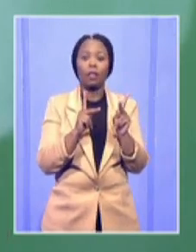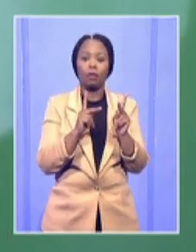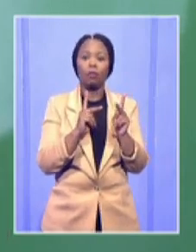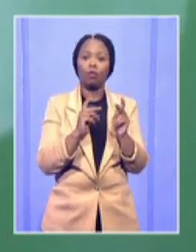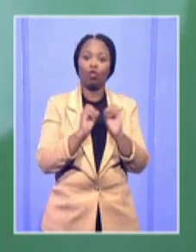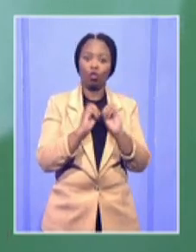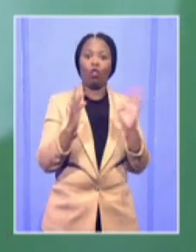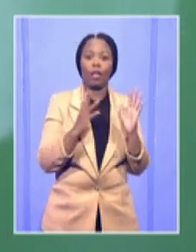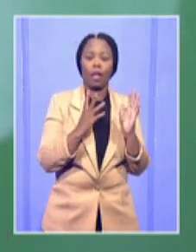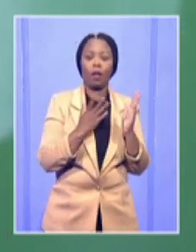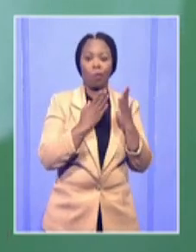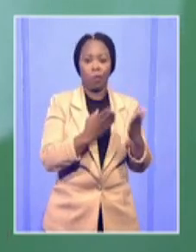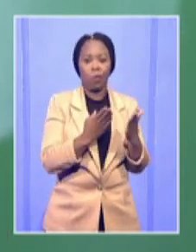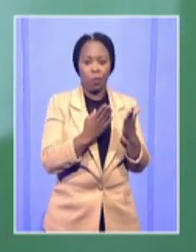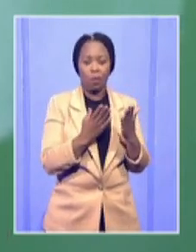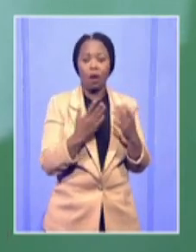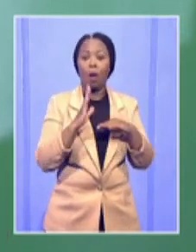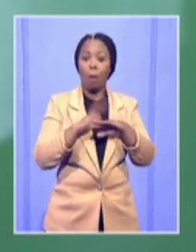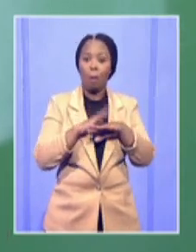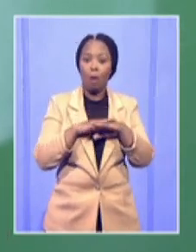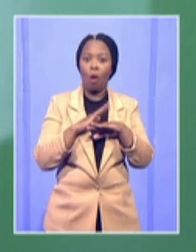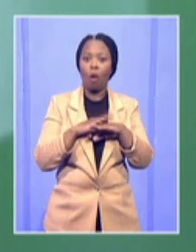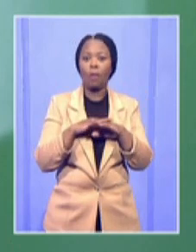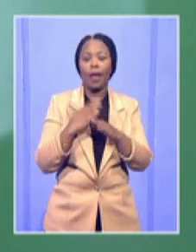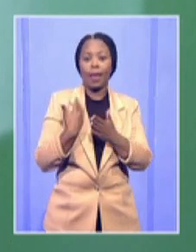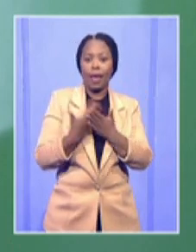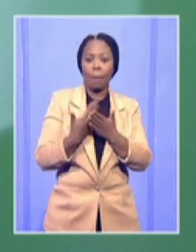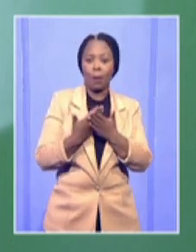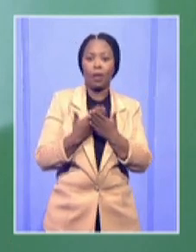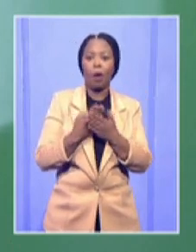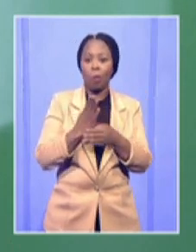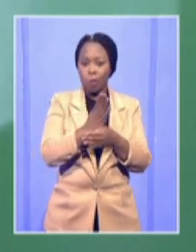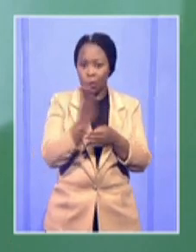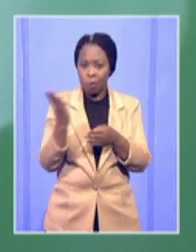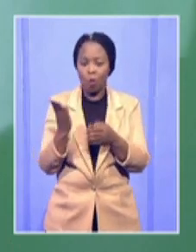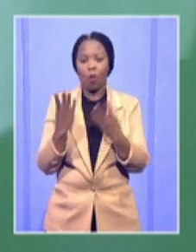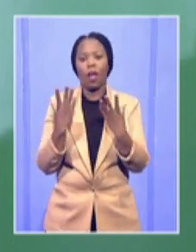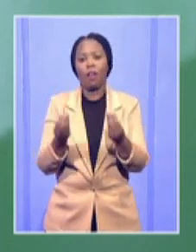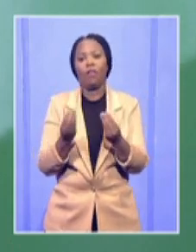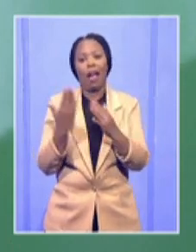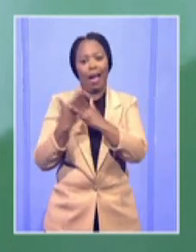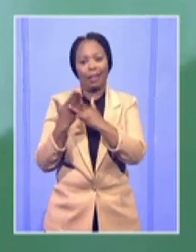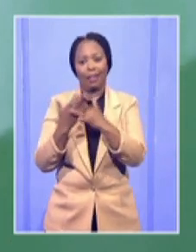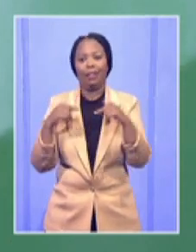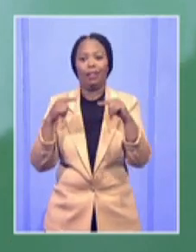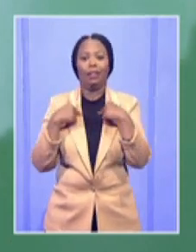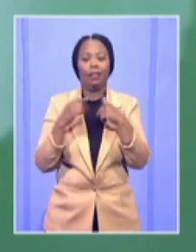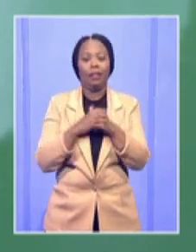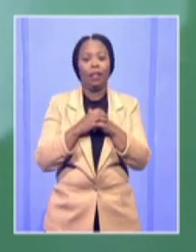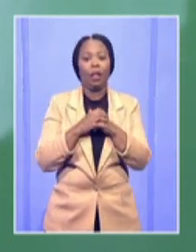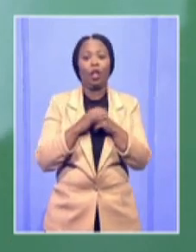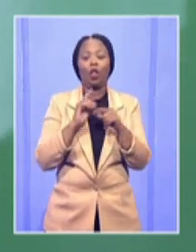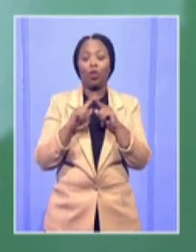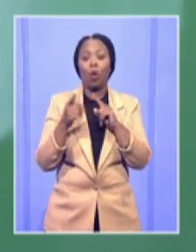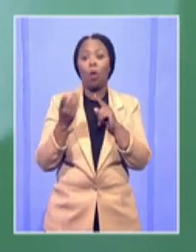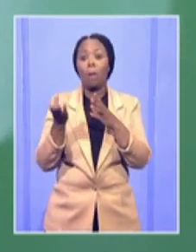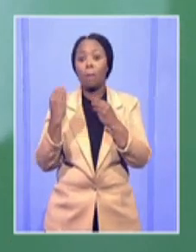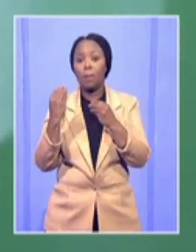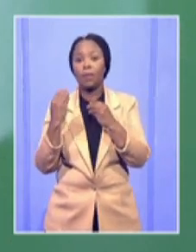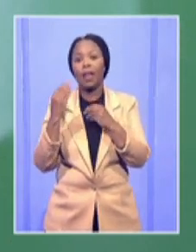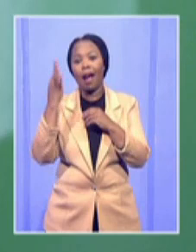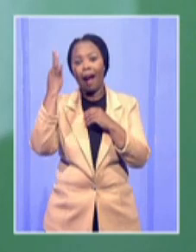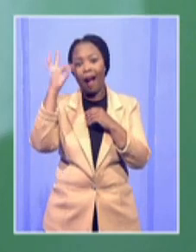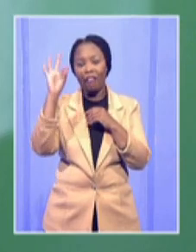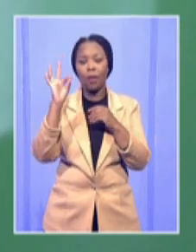opening to greater capabilities at our disposal. This enabled government to find new ways of coordinating